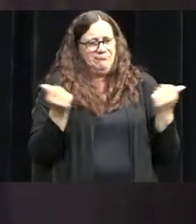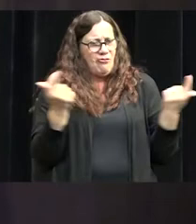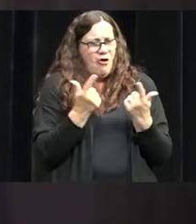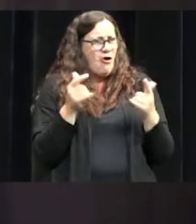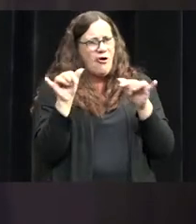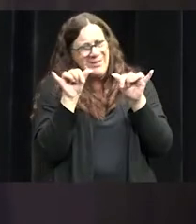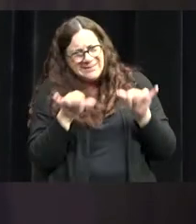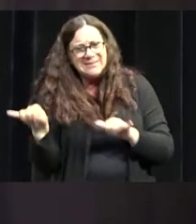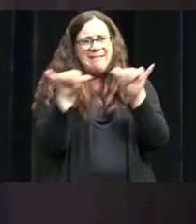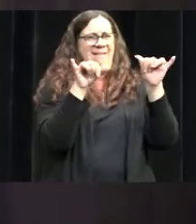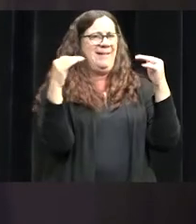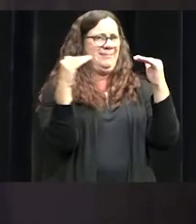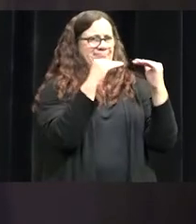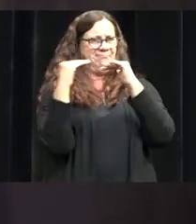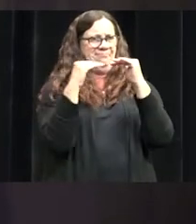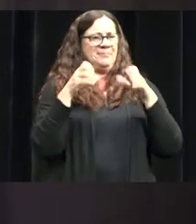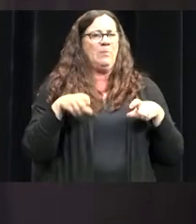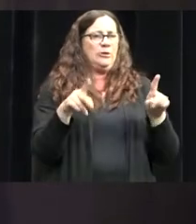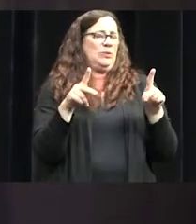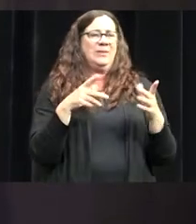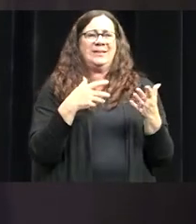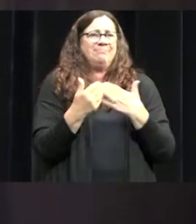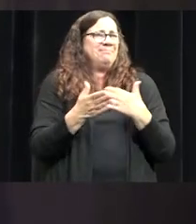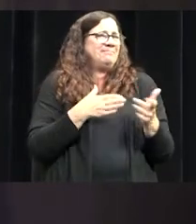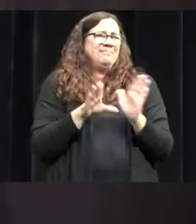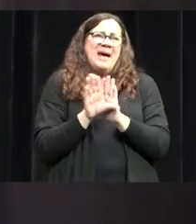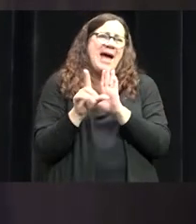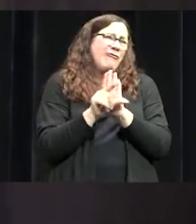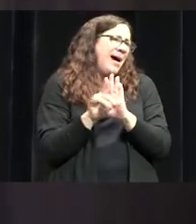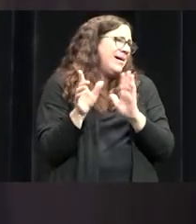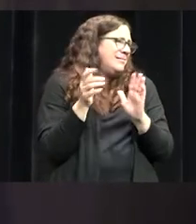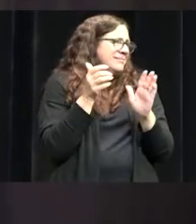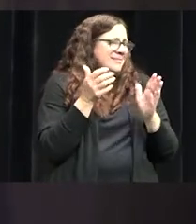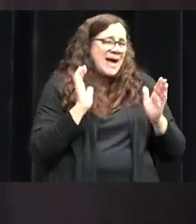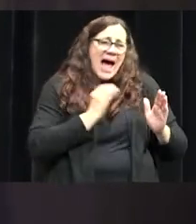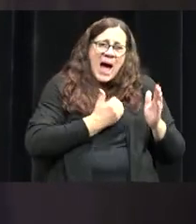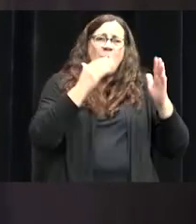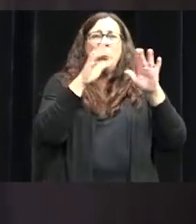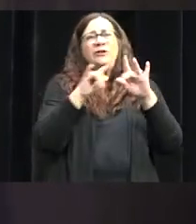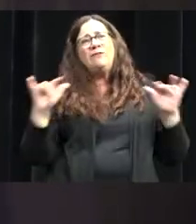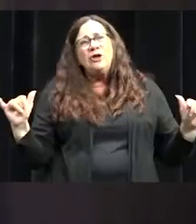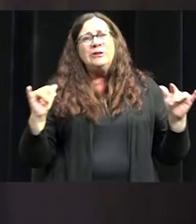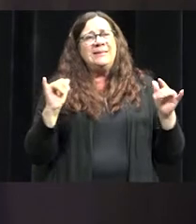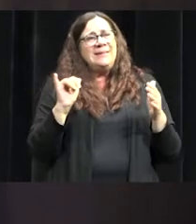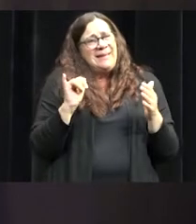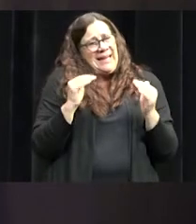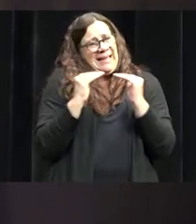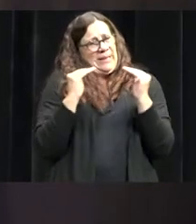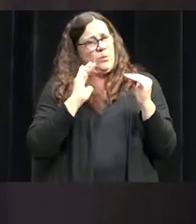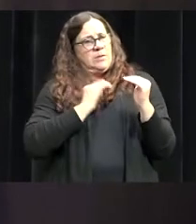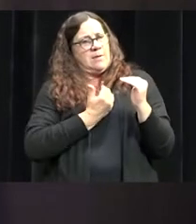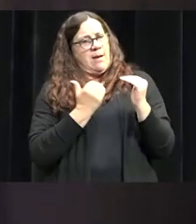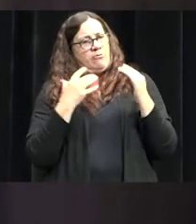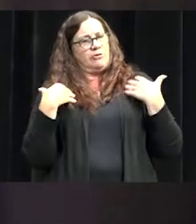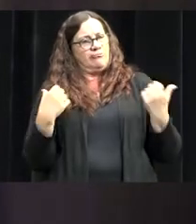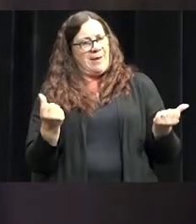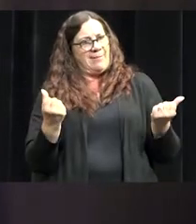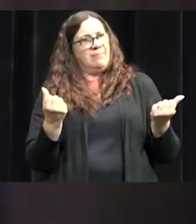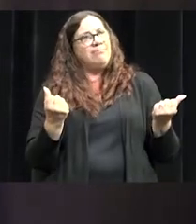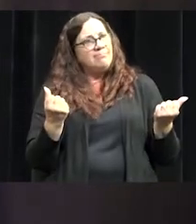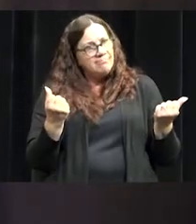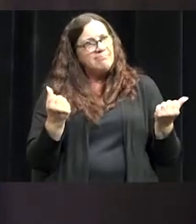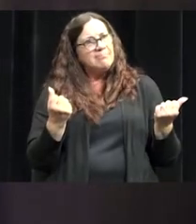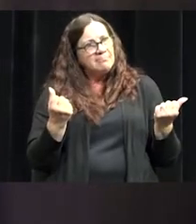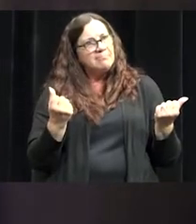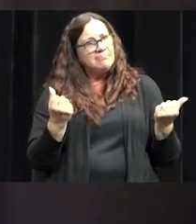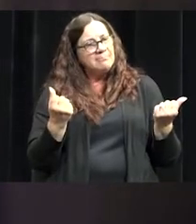backgrounds our diversity is our strength that being said i